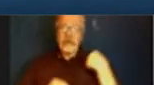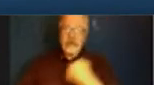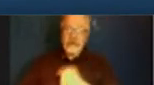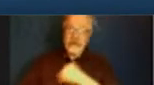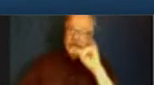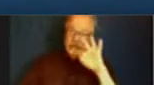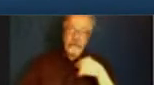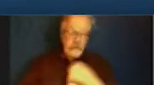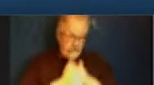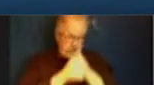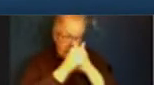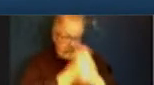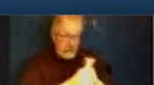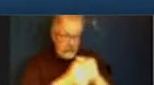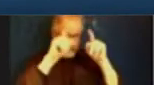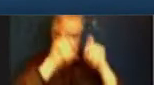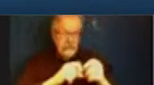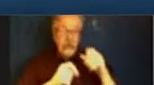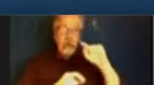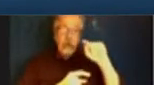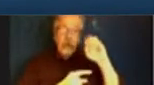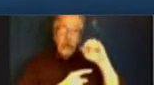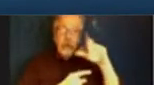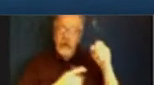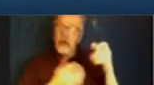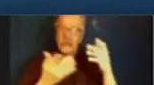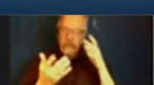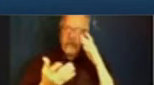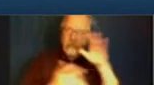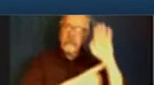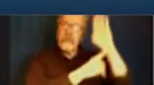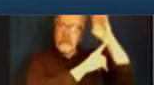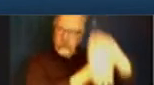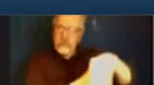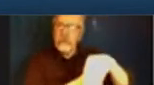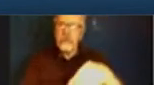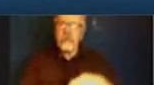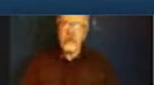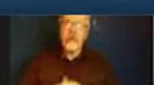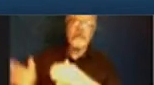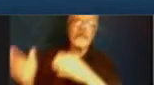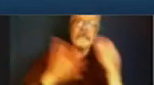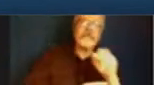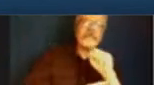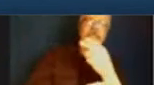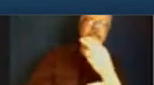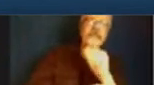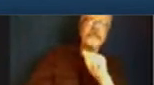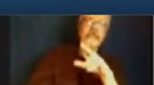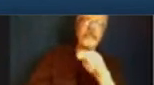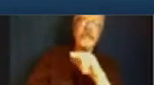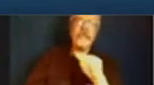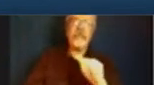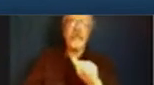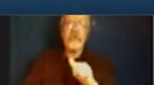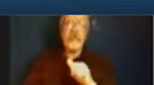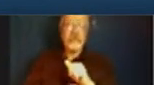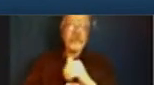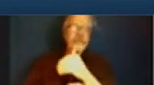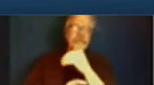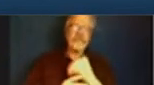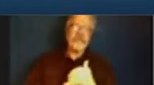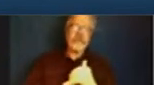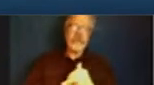right, up next, we will go to Shauna with McClatchy. Go ahead, Shauna. Good afternoon. My question applies to